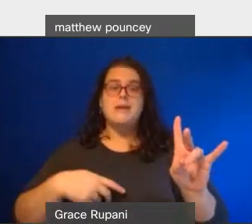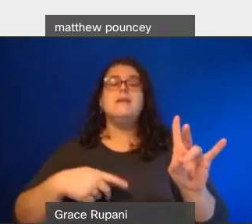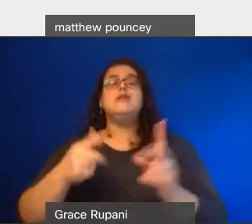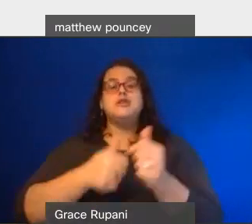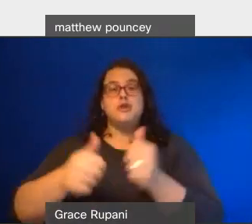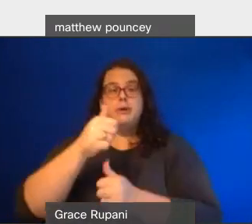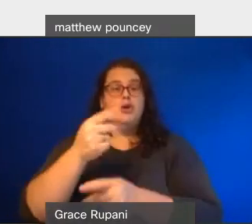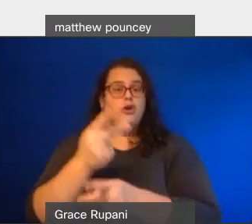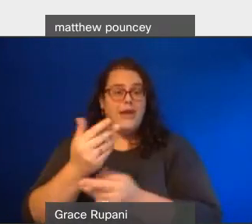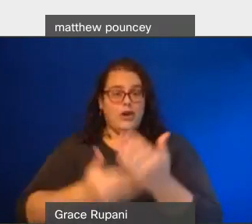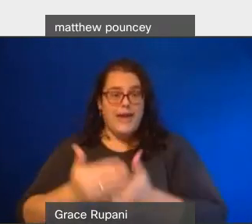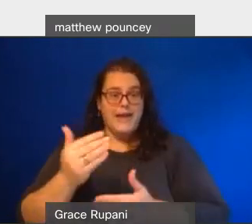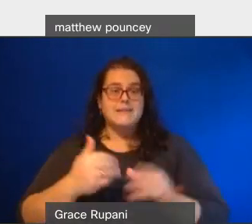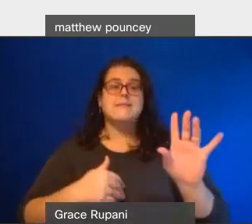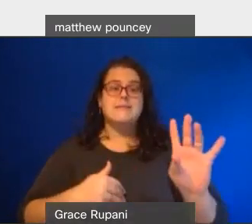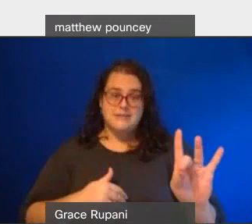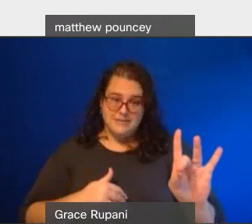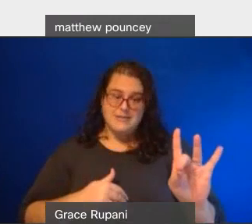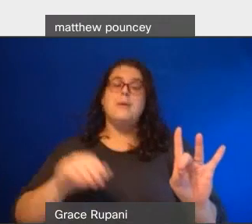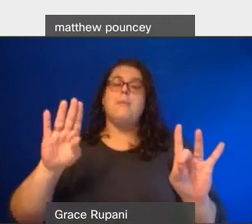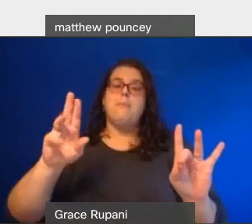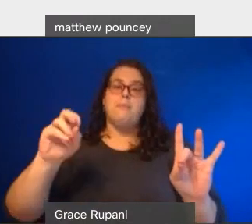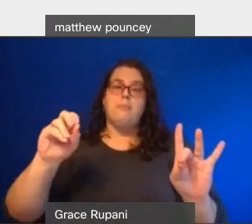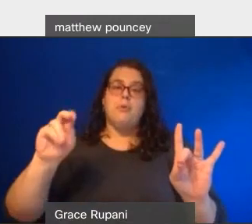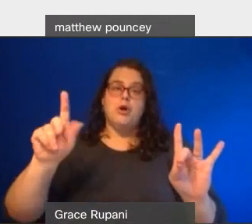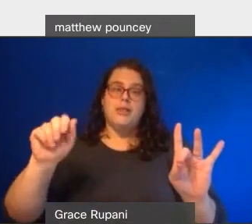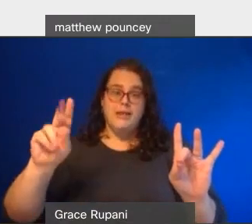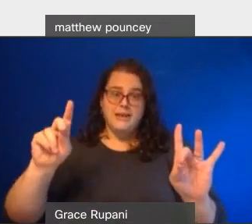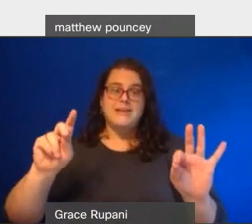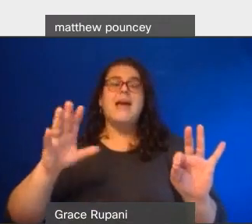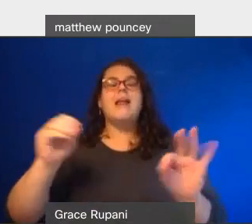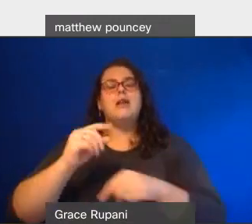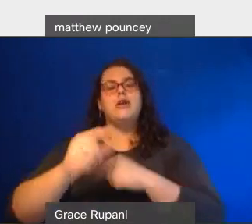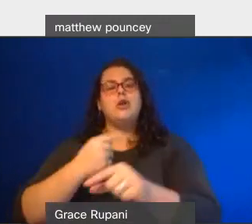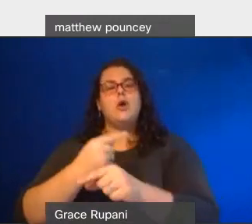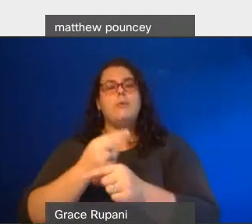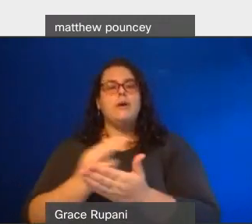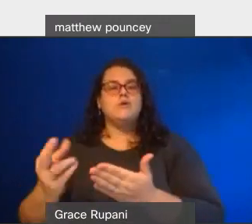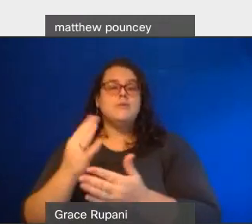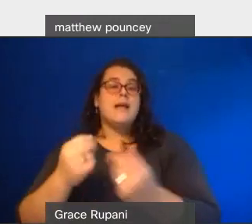and Global Resources and Supports. I know I jumped from the testing to